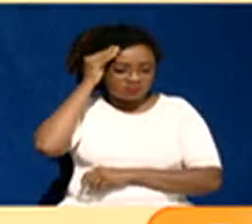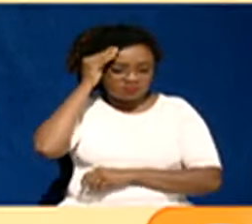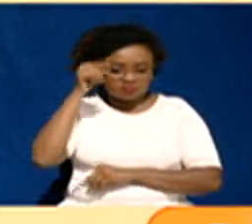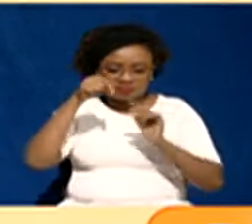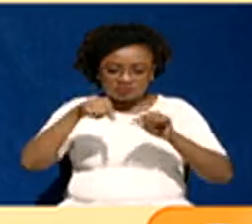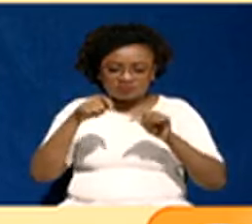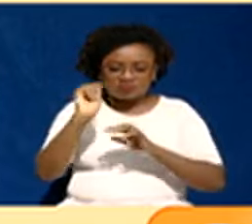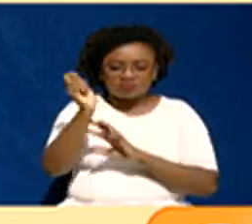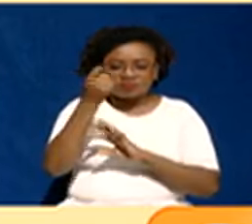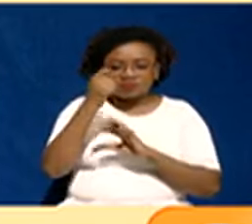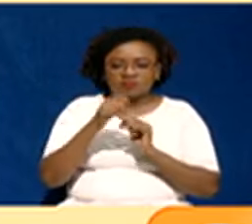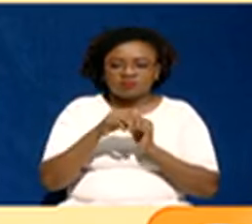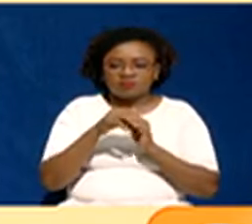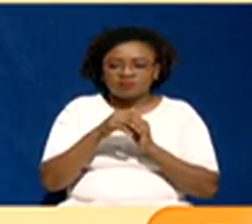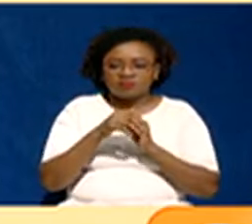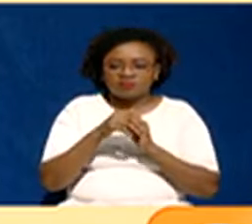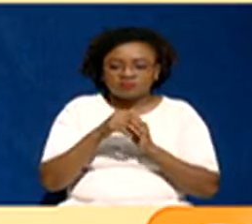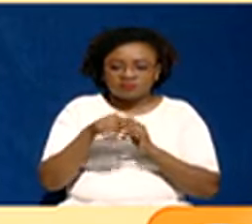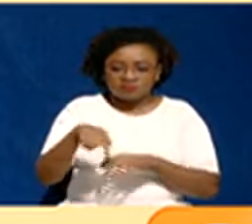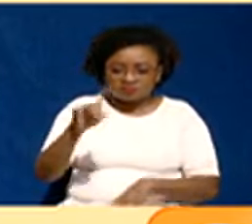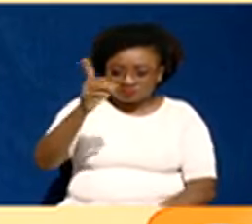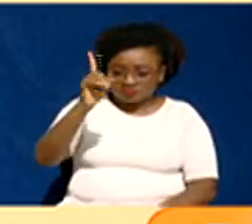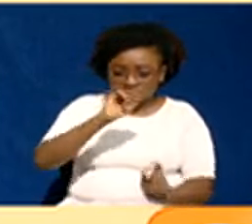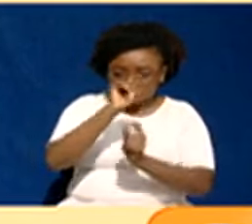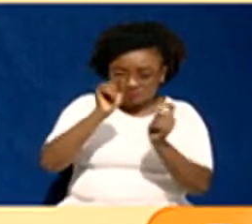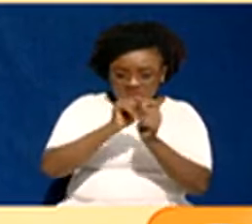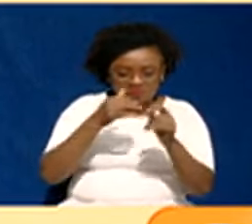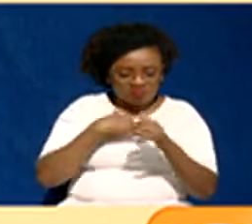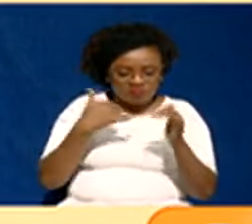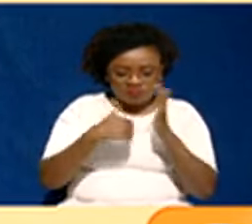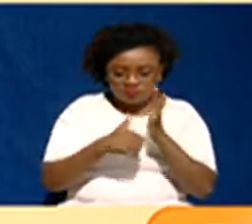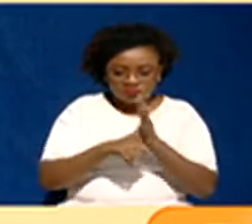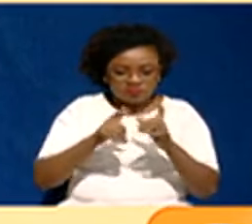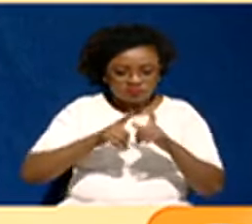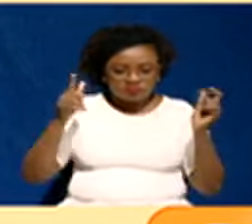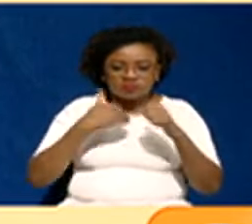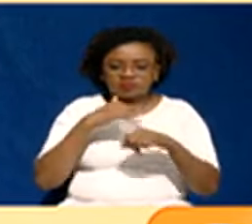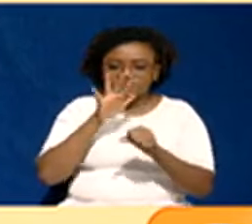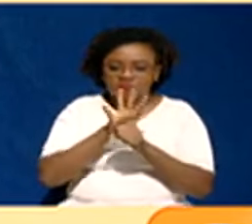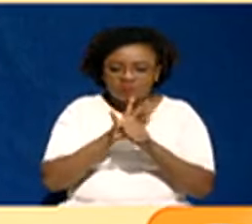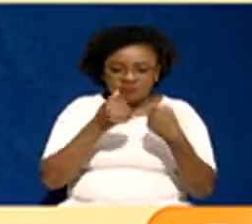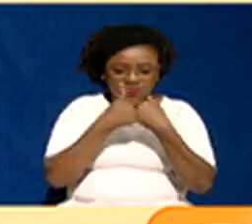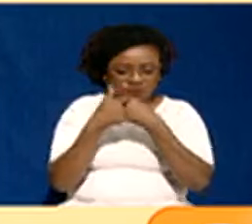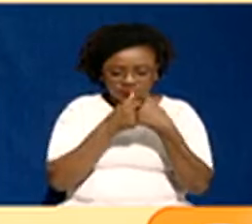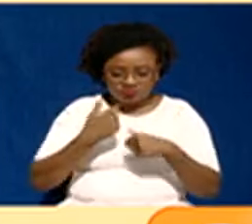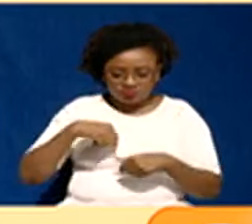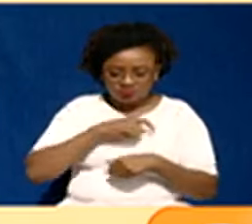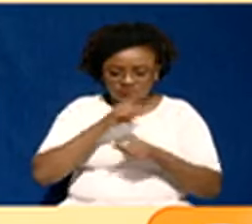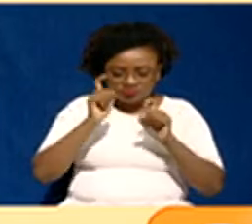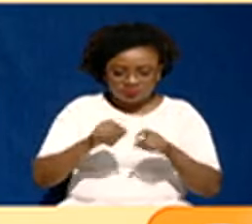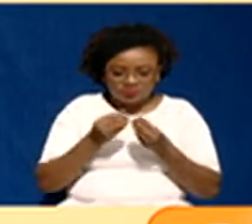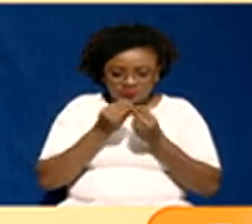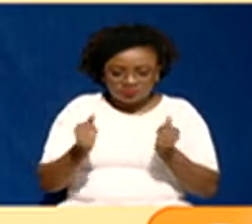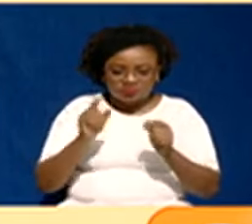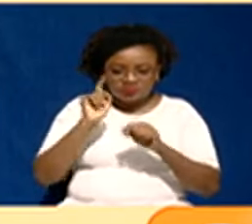jeopardy. Education in Nairobi is in a lot of problems. We have a lot of challenges which we have to mitigate, which we